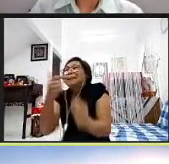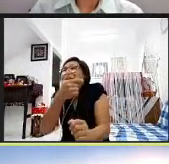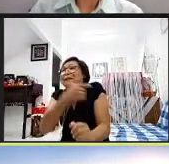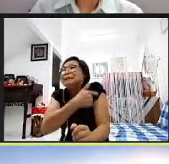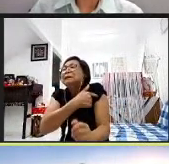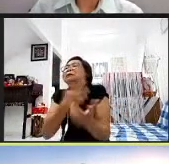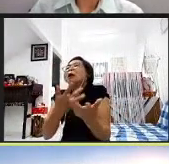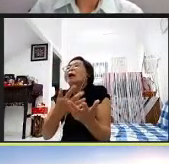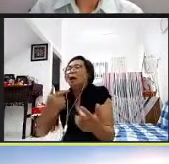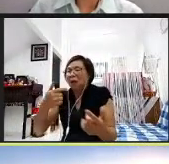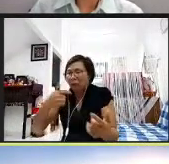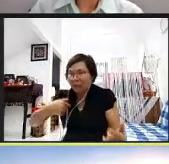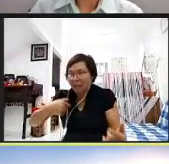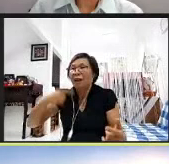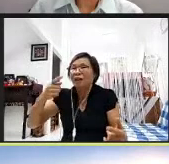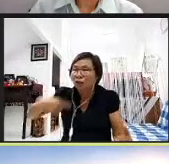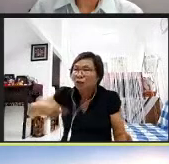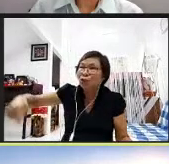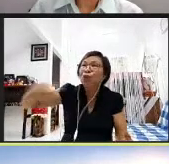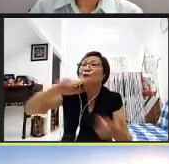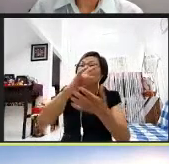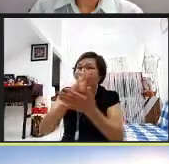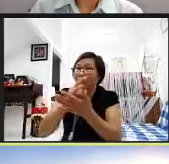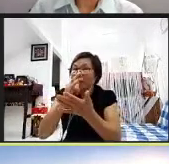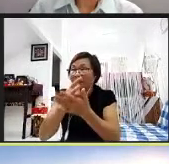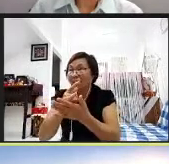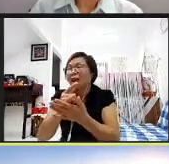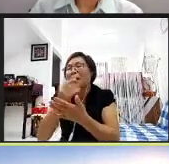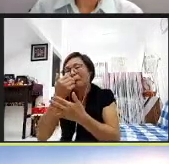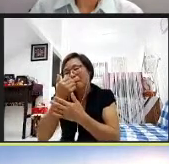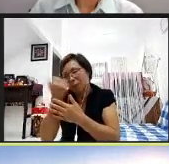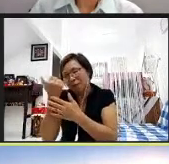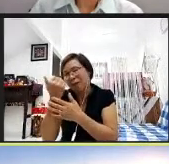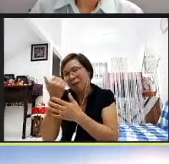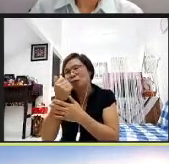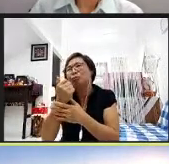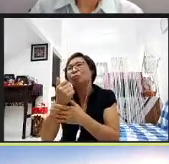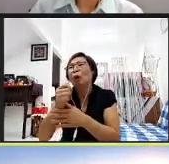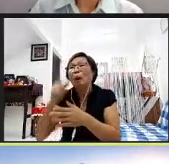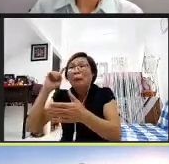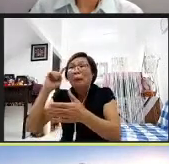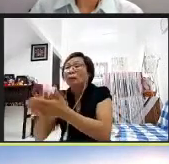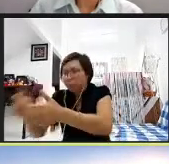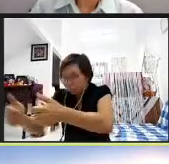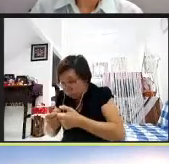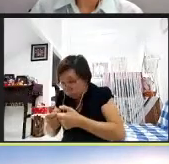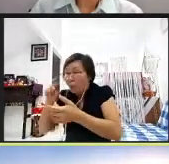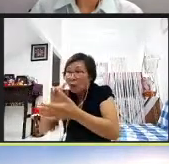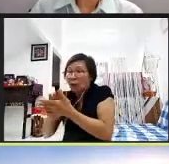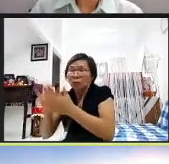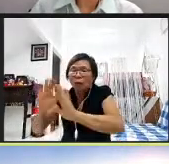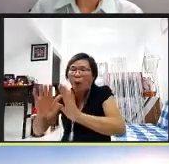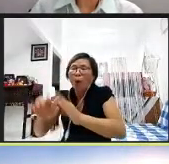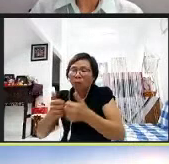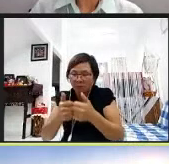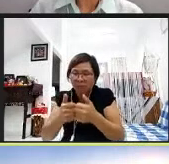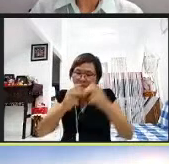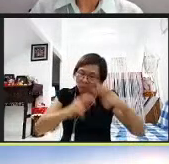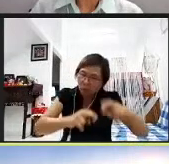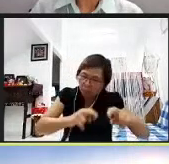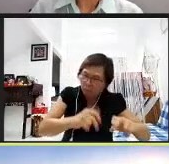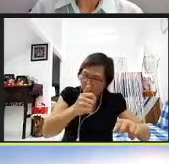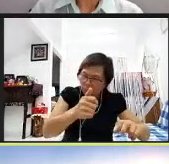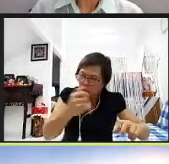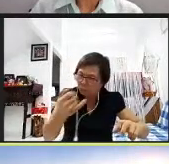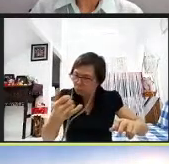as a Buddhist, like what Buddha's teaching, investigate. Don't simply believe, what people say. You probably should